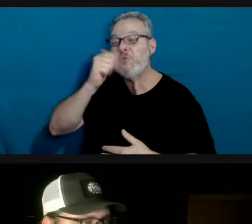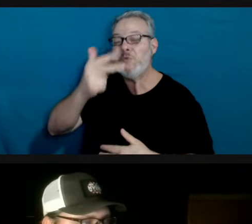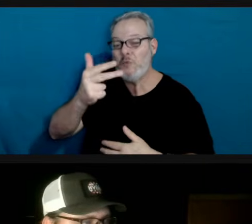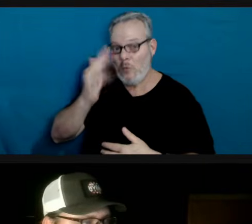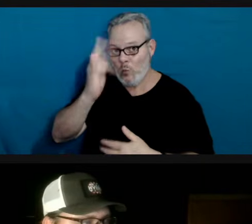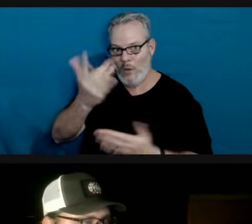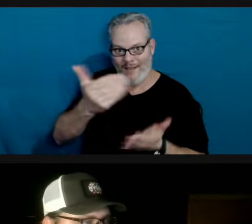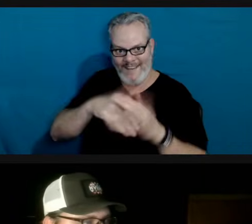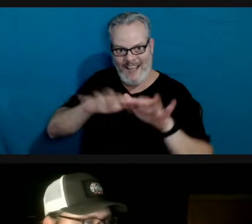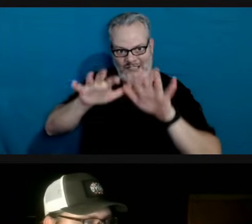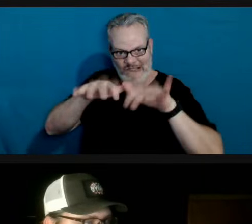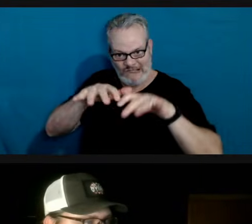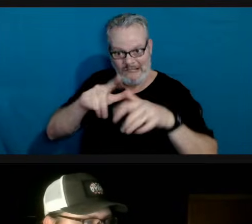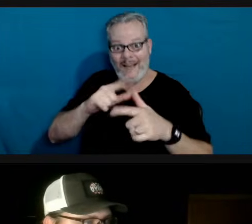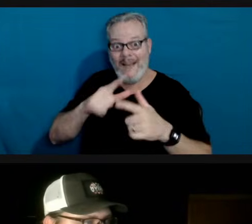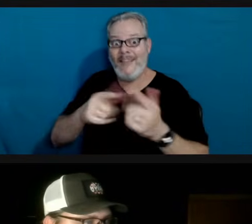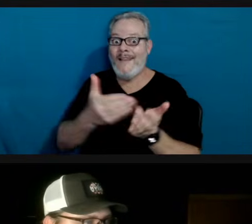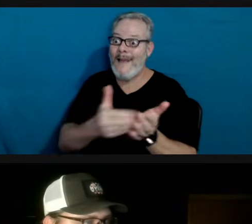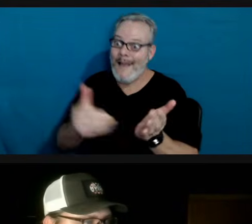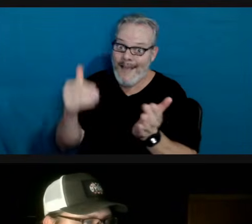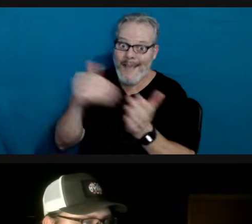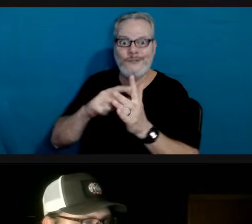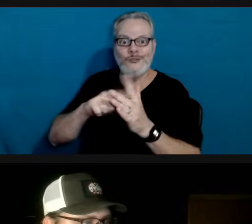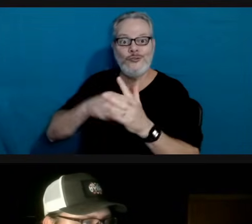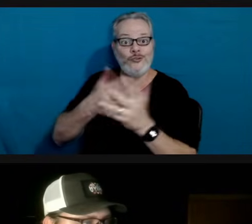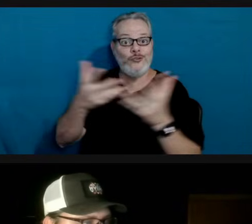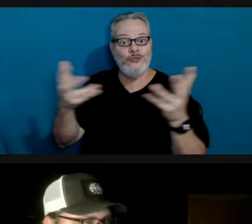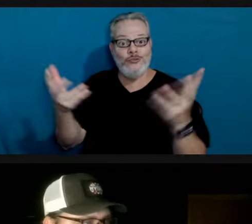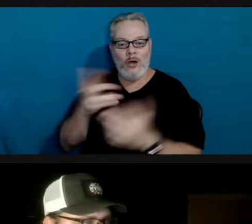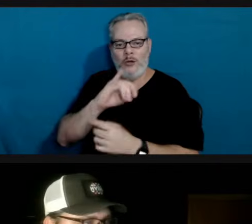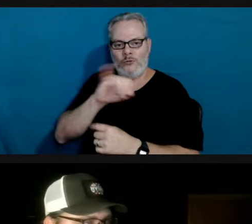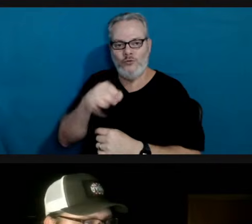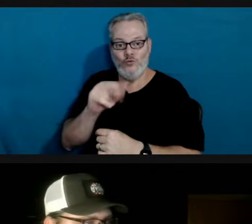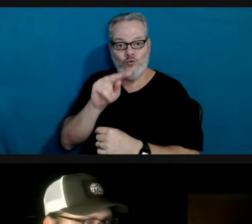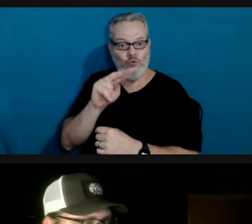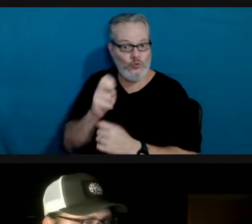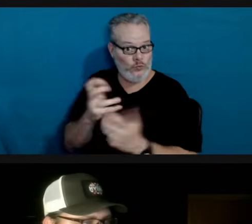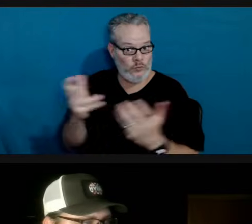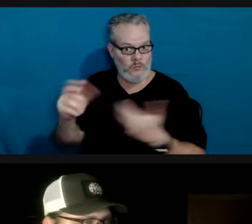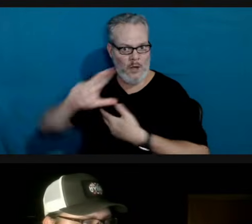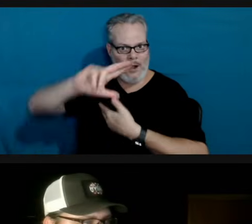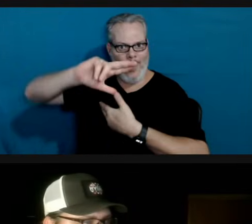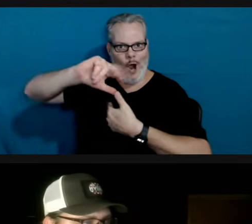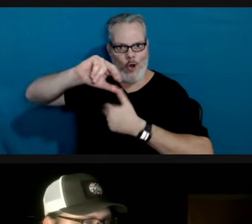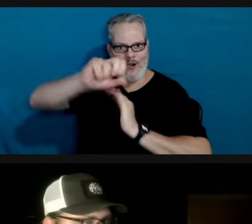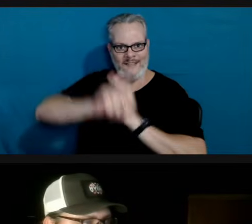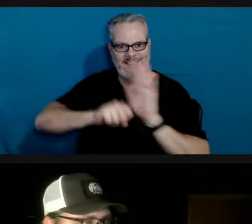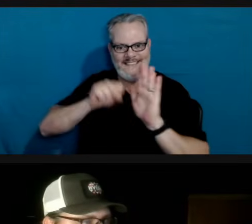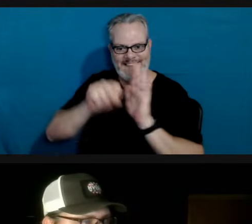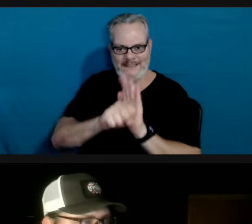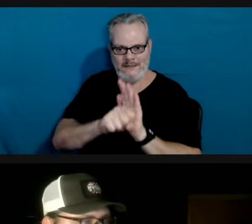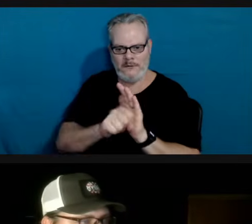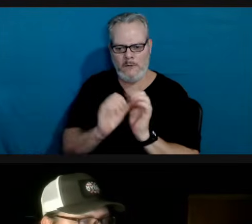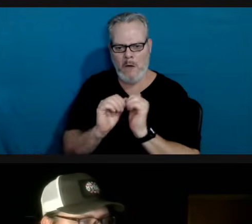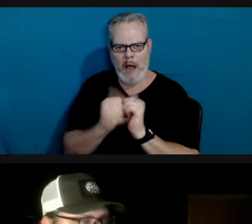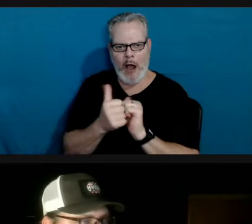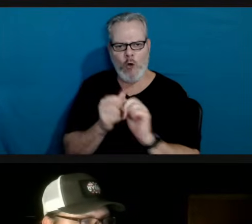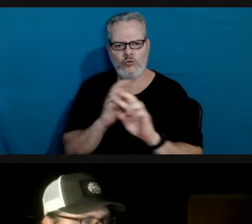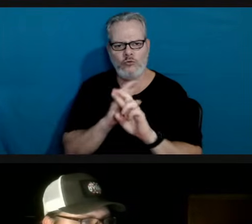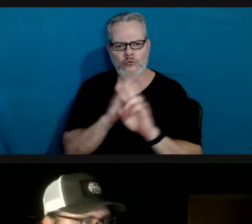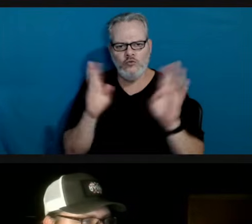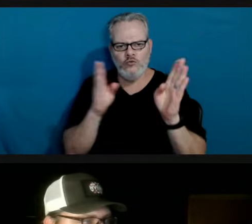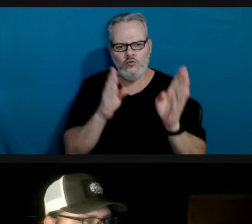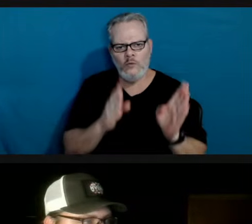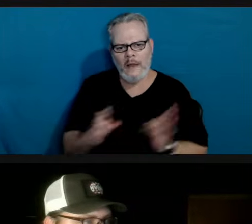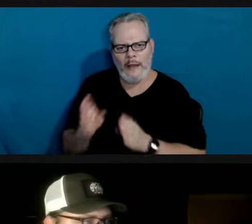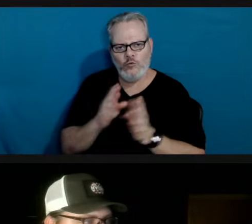from hurricane season starting in June. So some of the things to think about for what you need to get ready. And if you go to any of these events